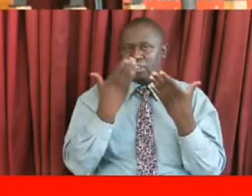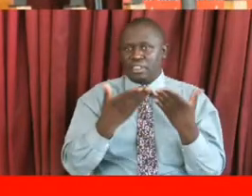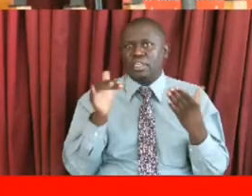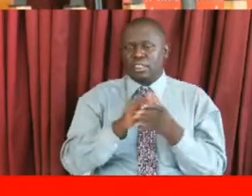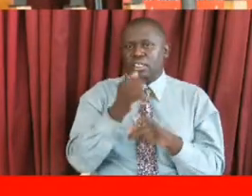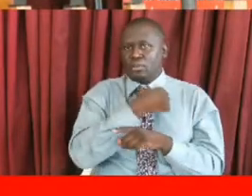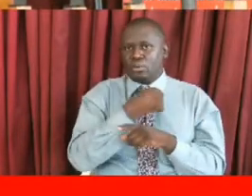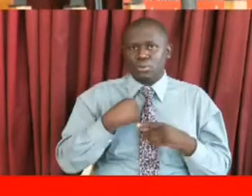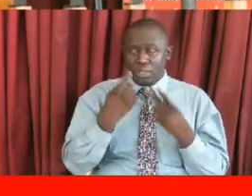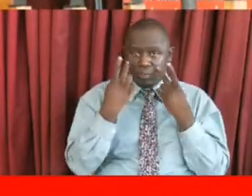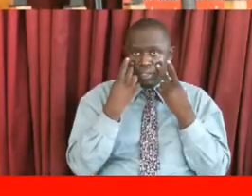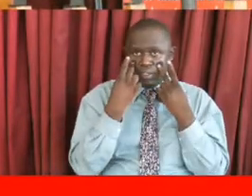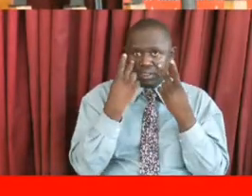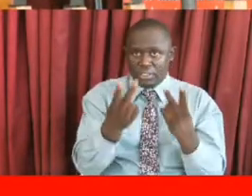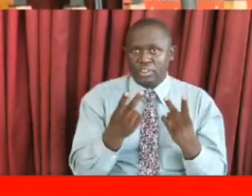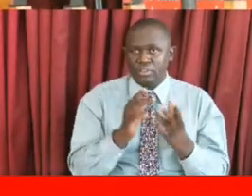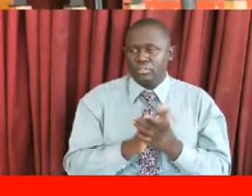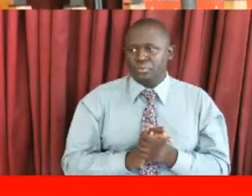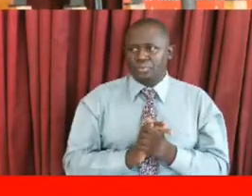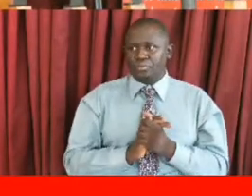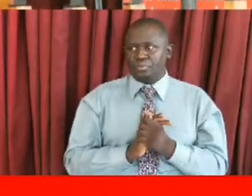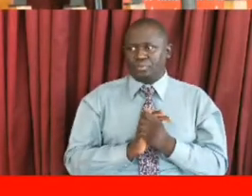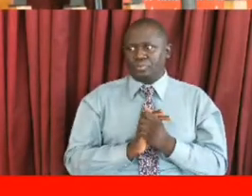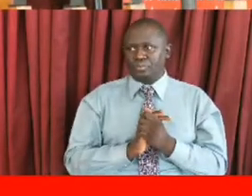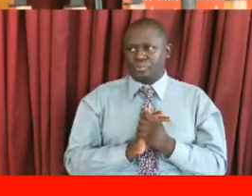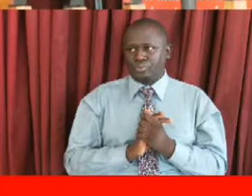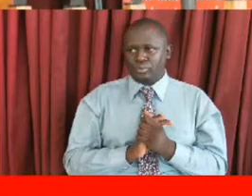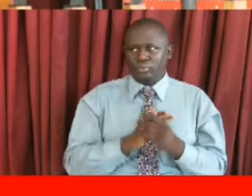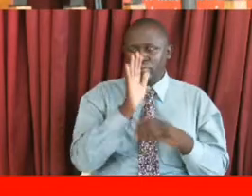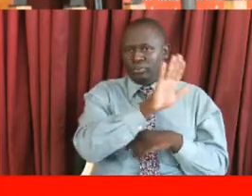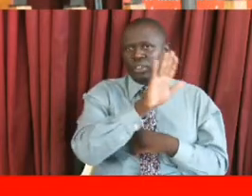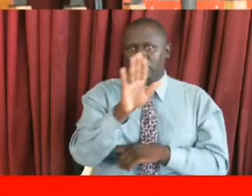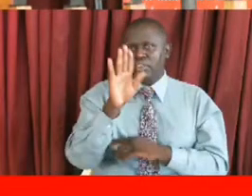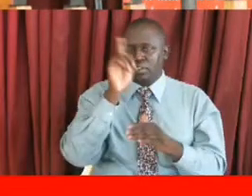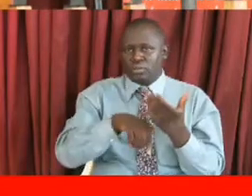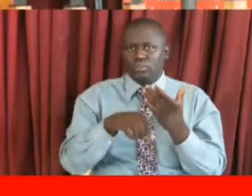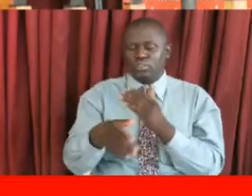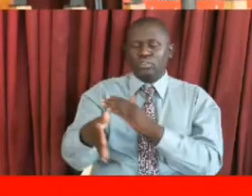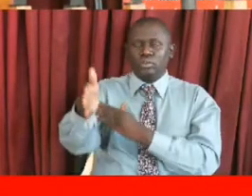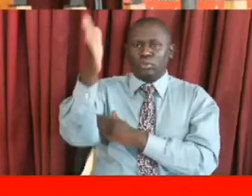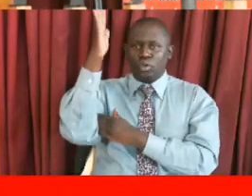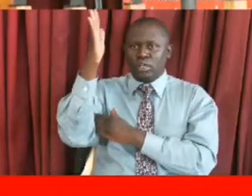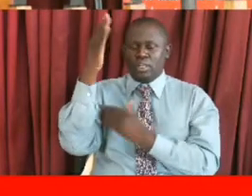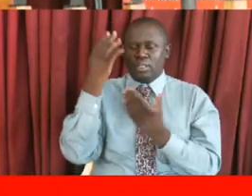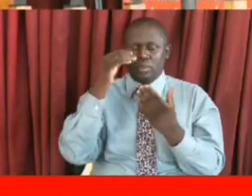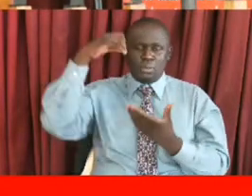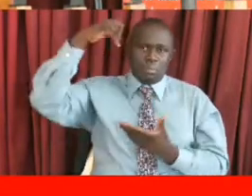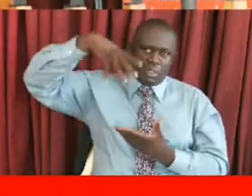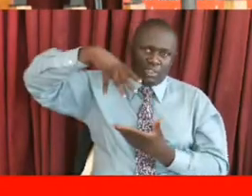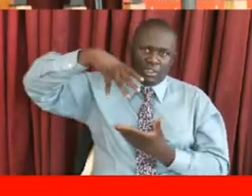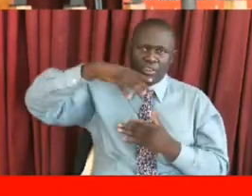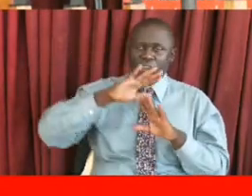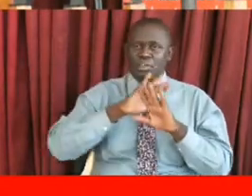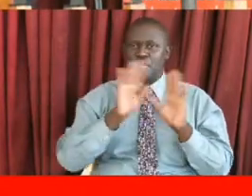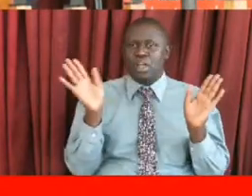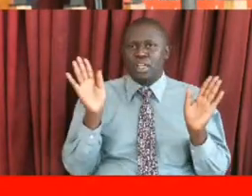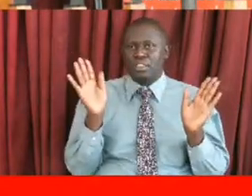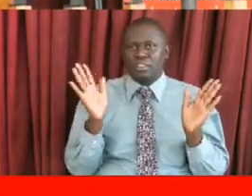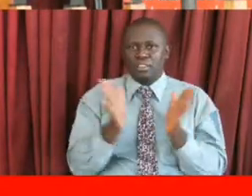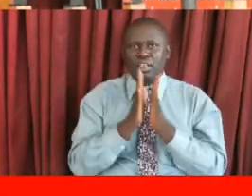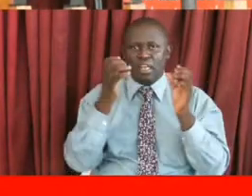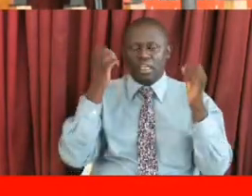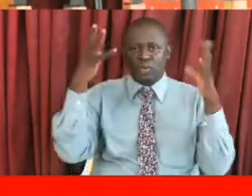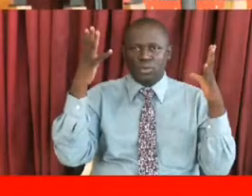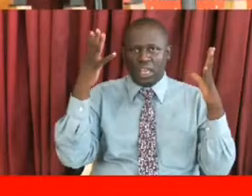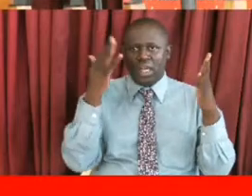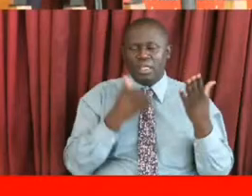to see is his Divine pres hallelujah